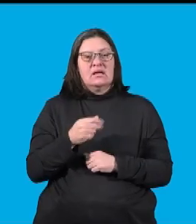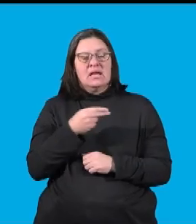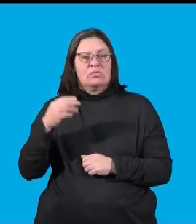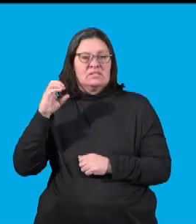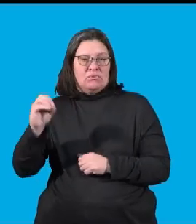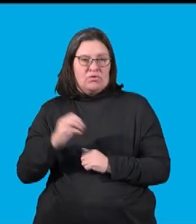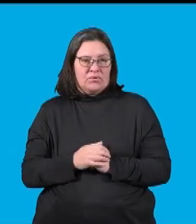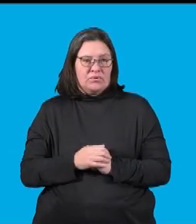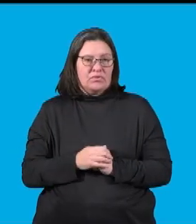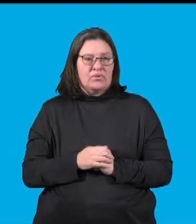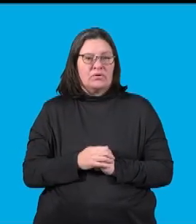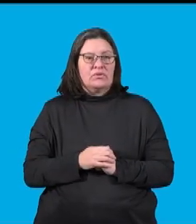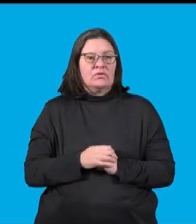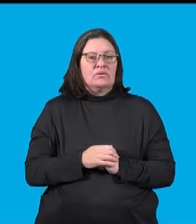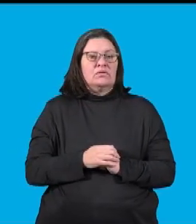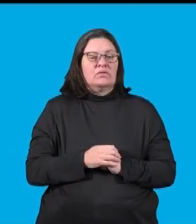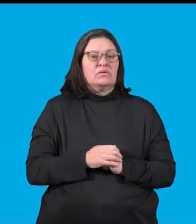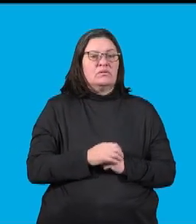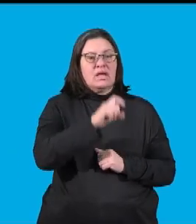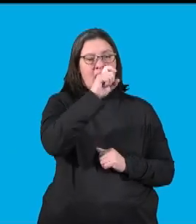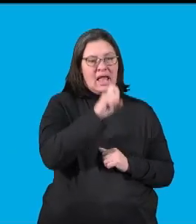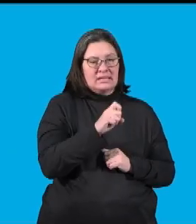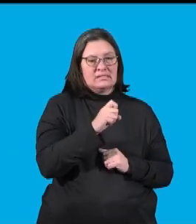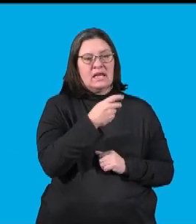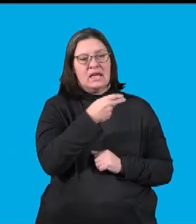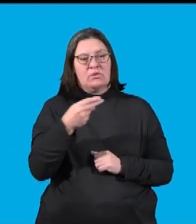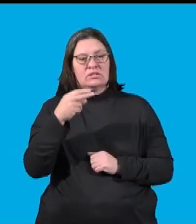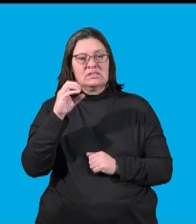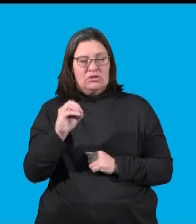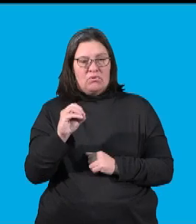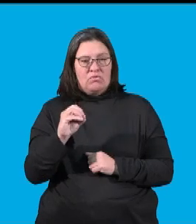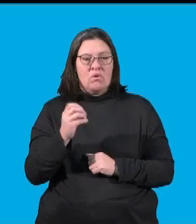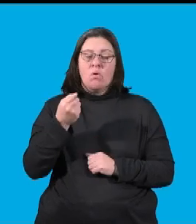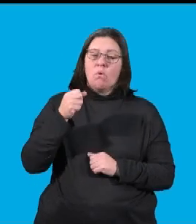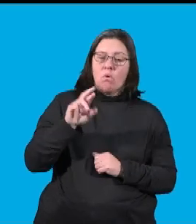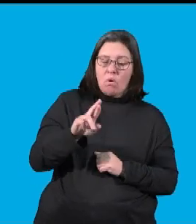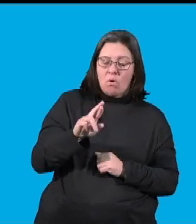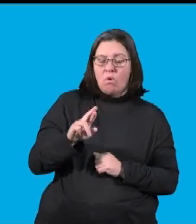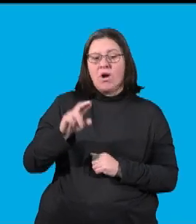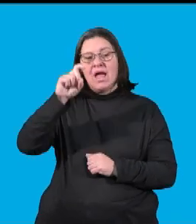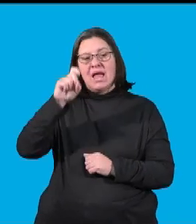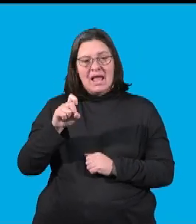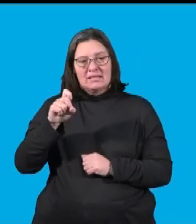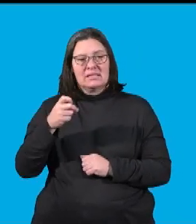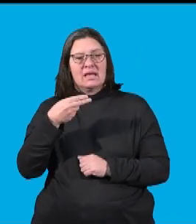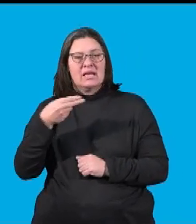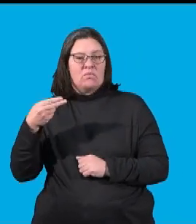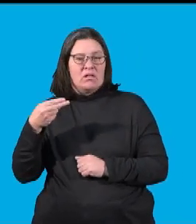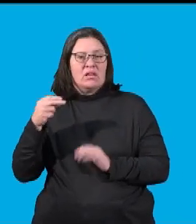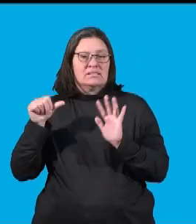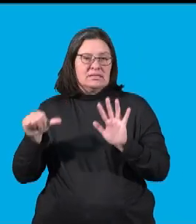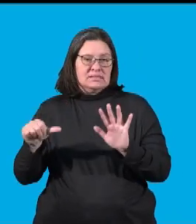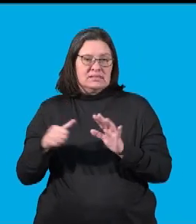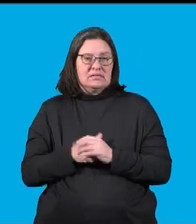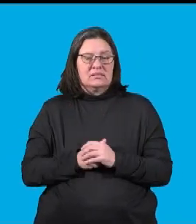6 is equal to 0. So therefore, from our first factor, we get that x is equal to 0 or x is